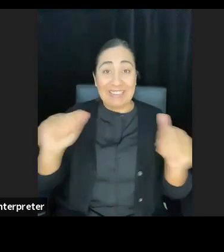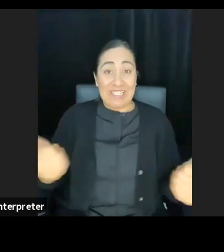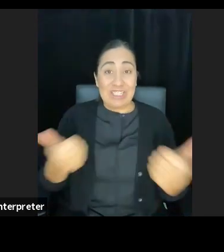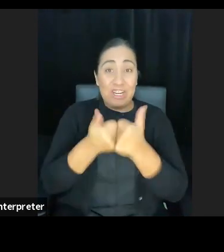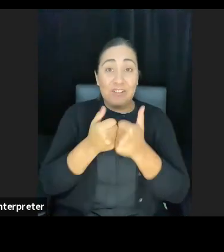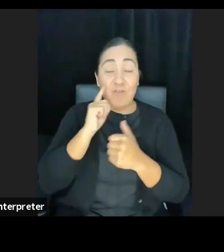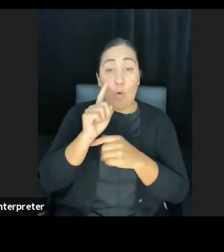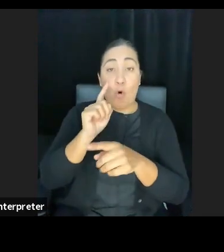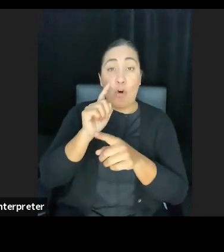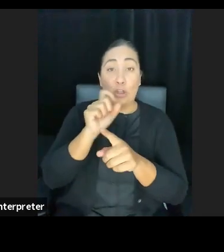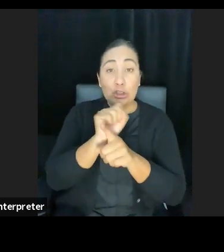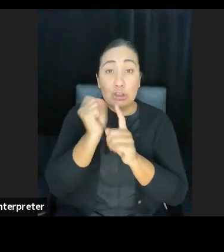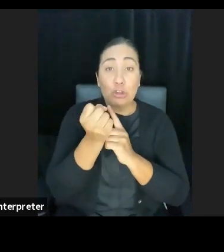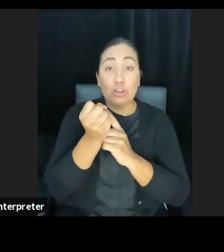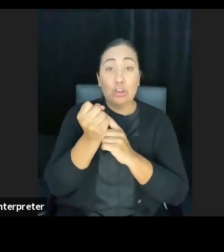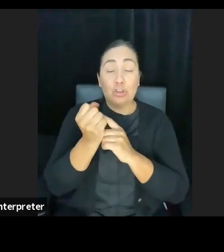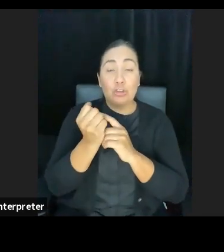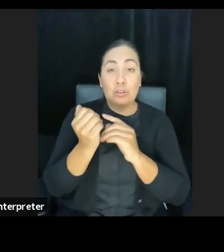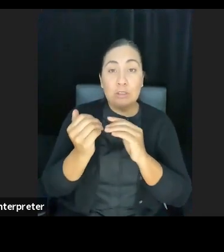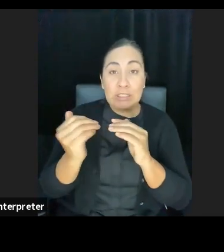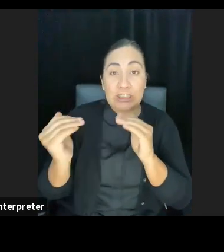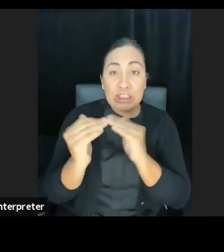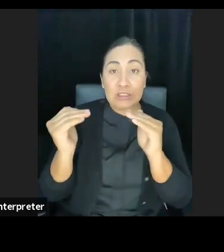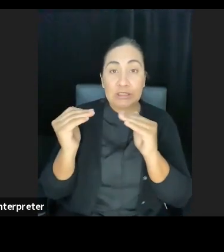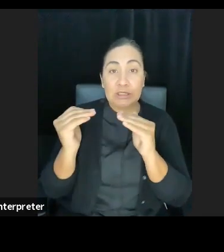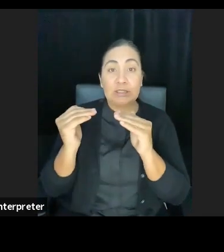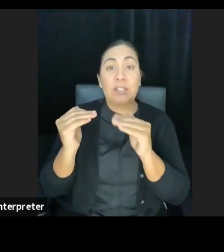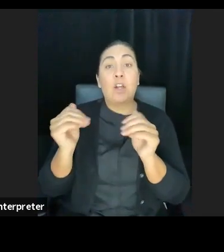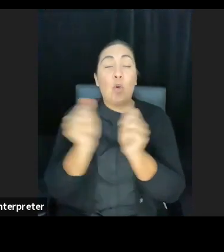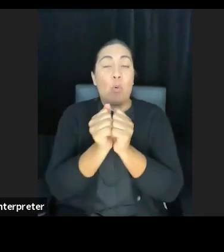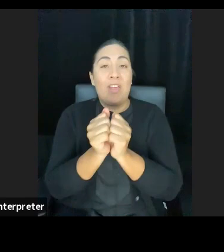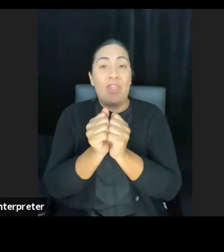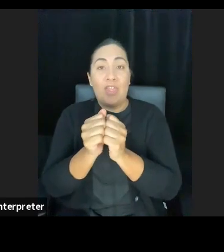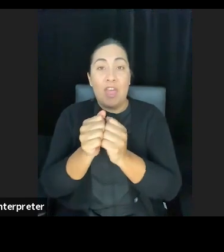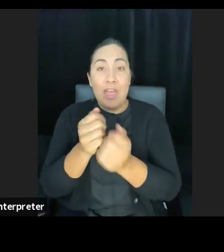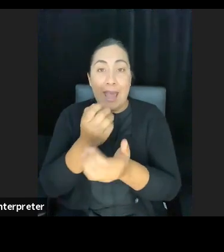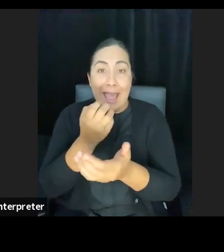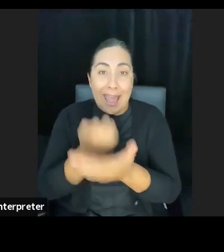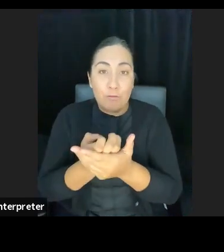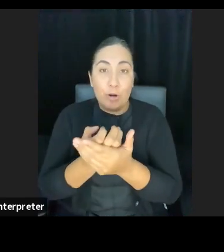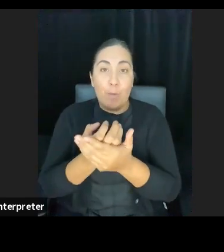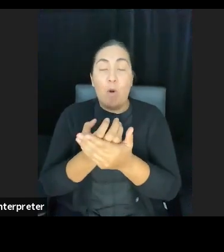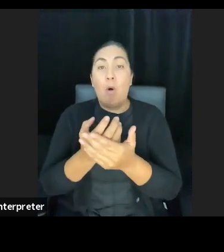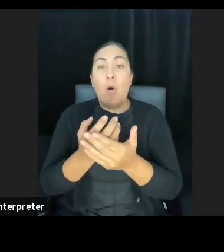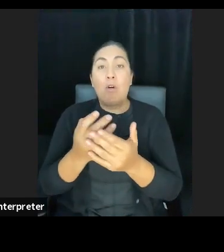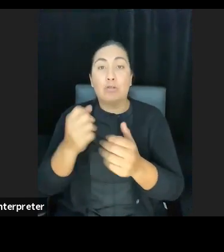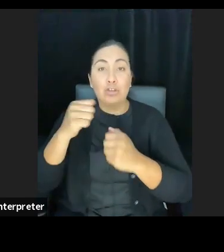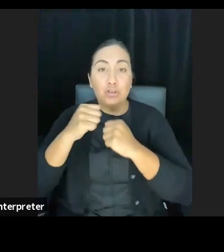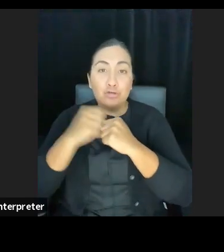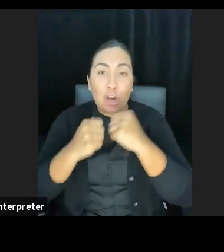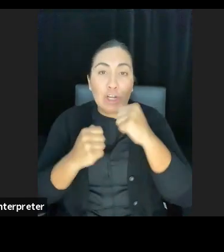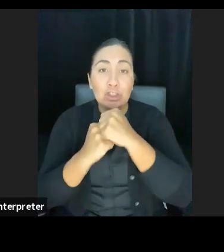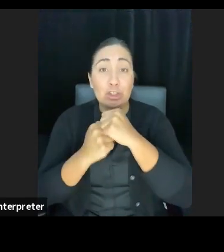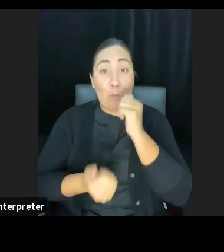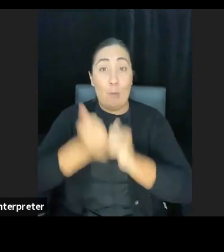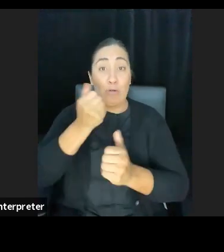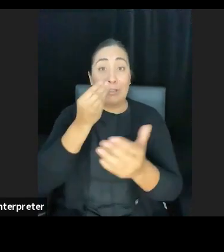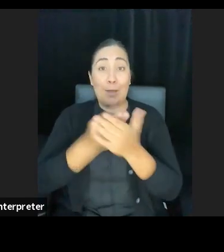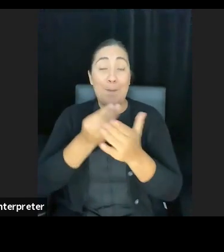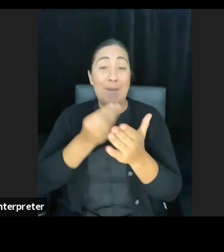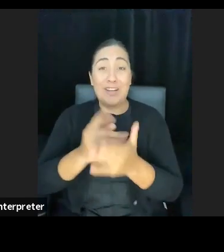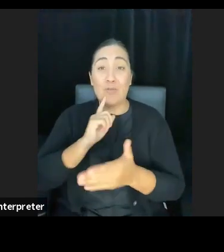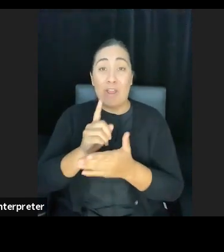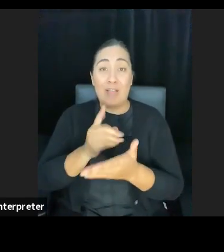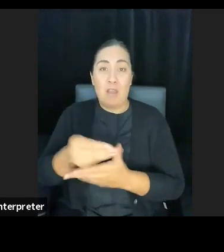was a fundamentally unsustainable and inequitable economic structure. Most of the money's going to rent. It's not going to the artists.